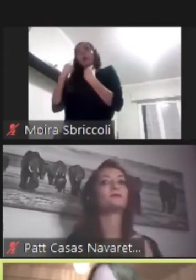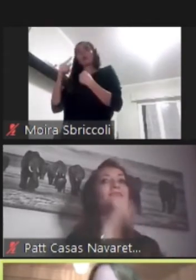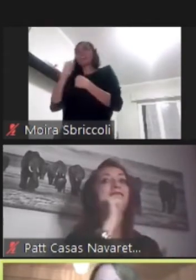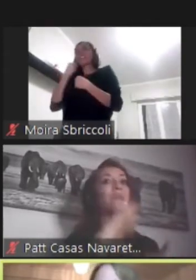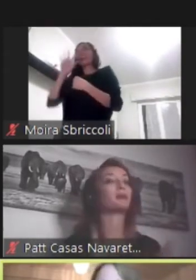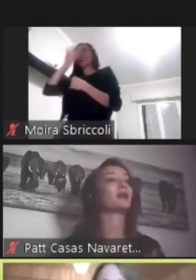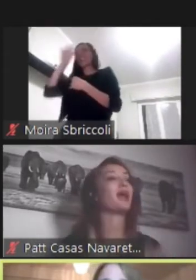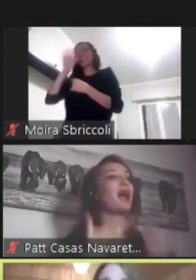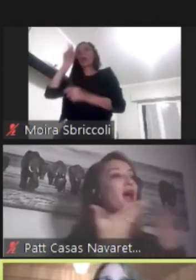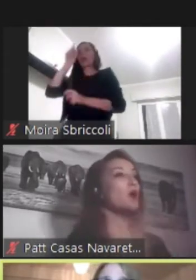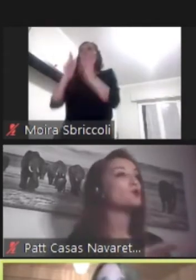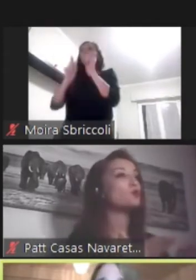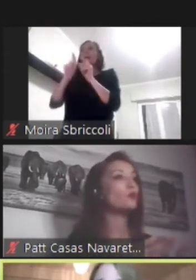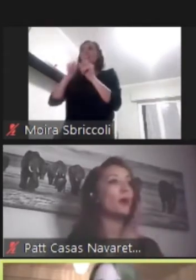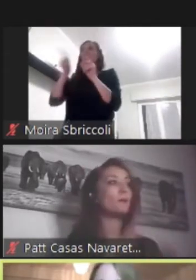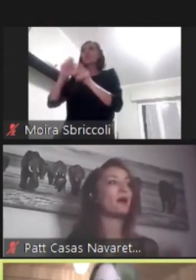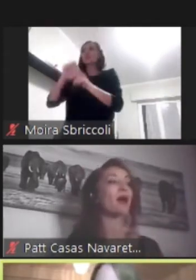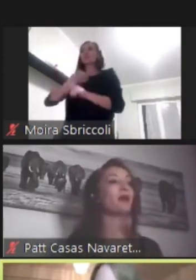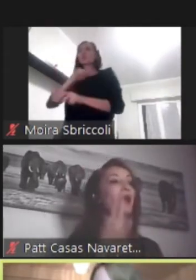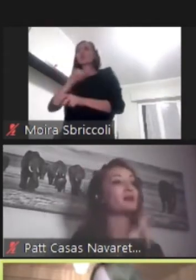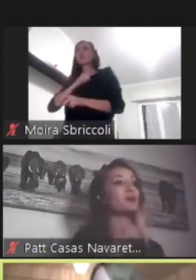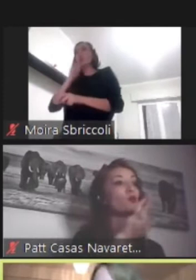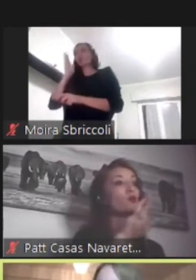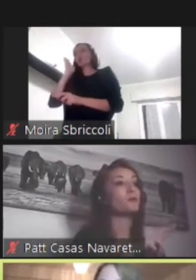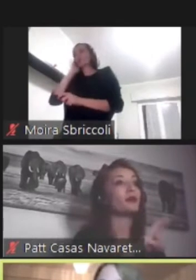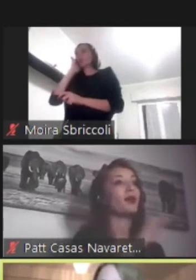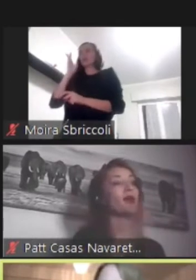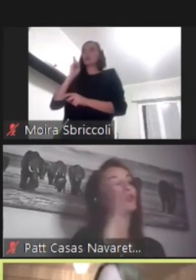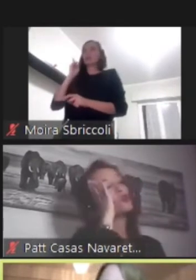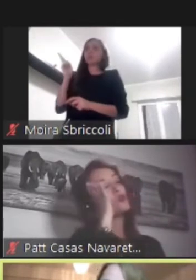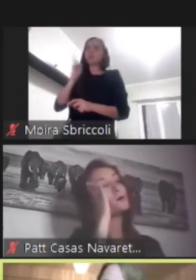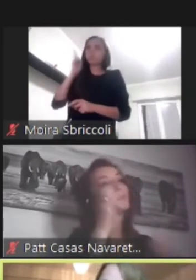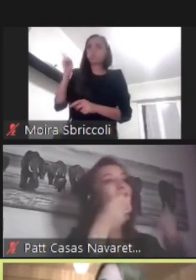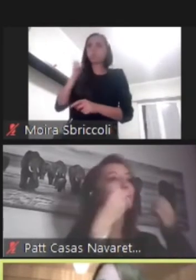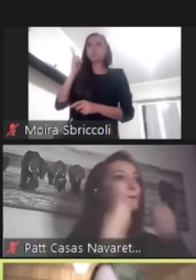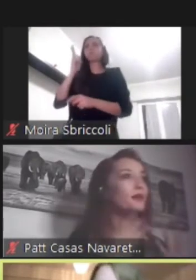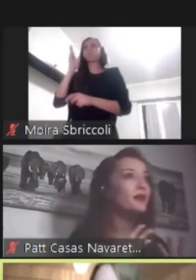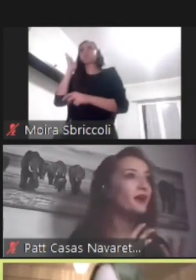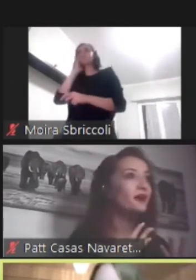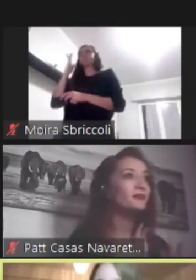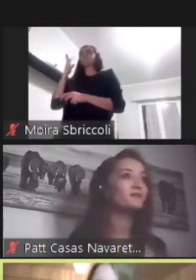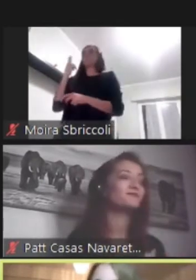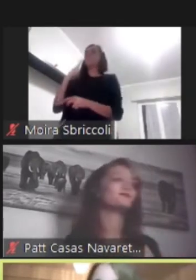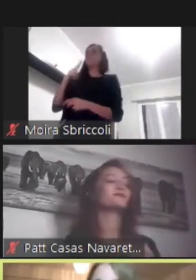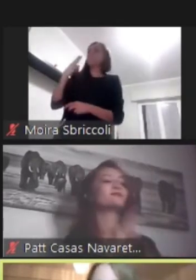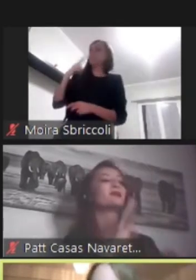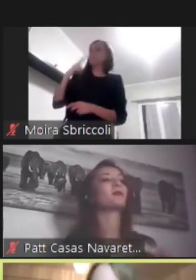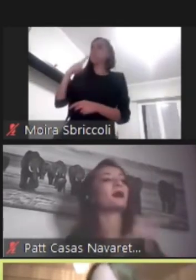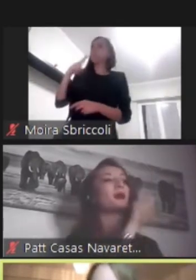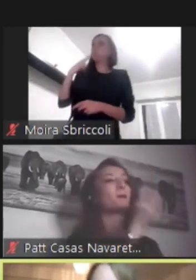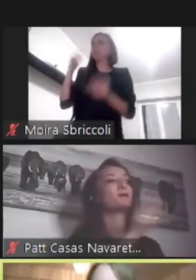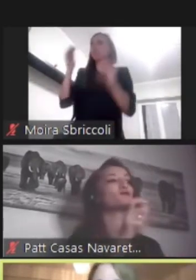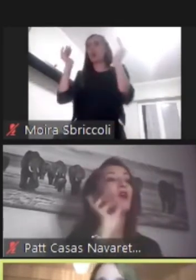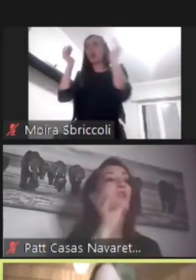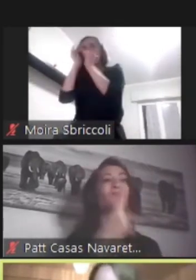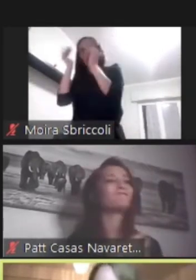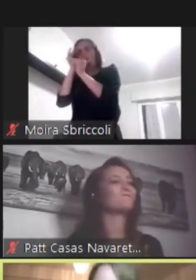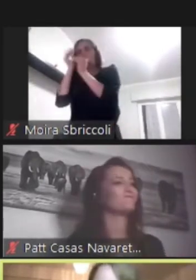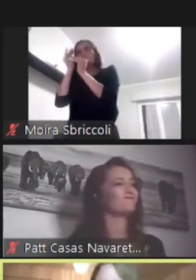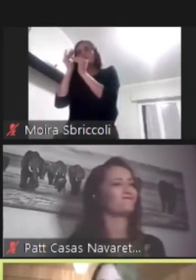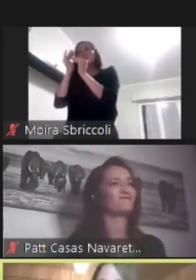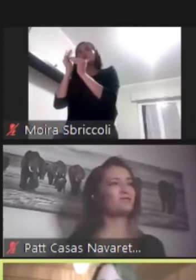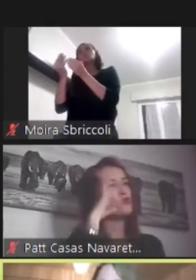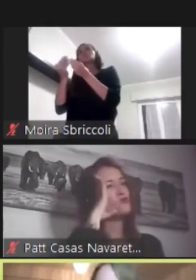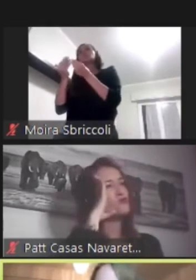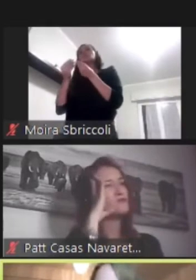insomnia, then using the Elite in the evening might be a good idea to